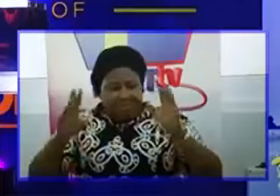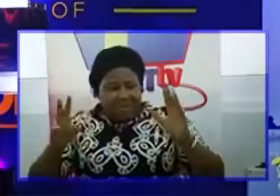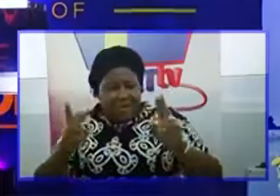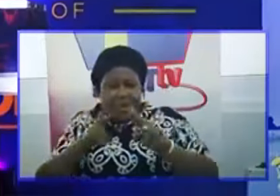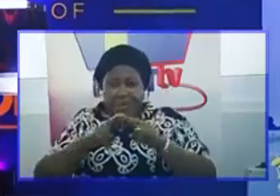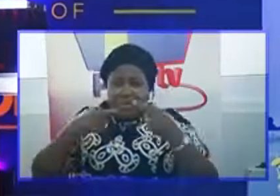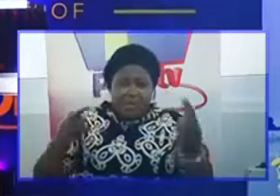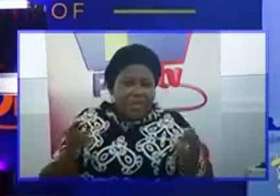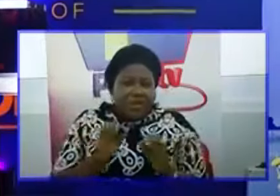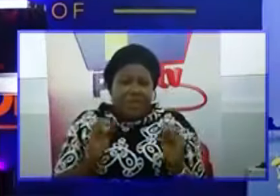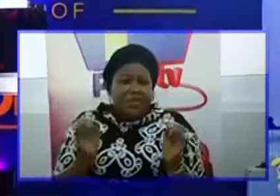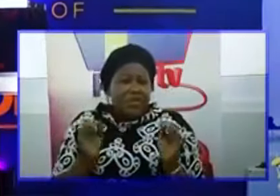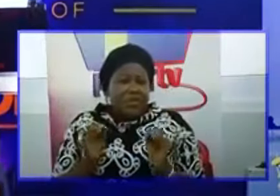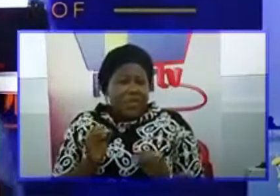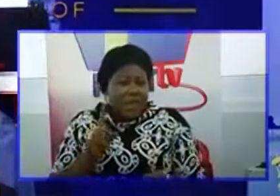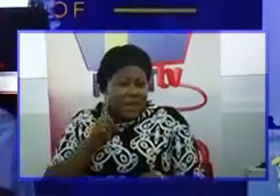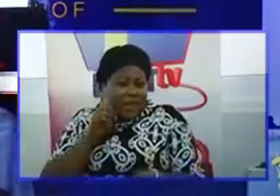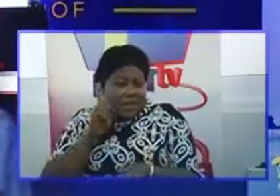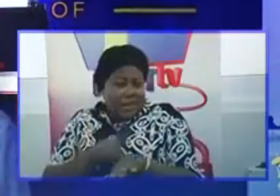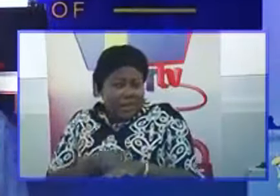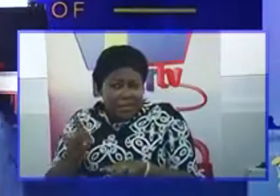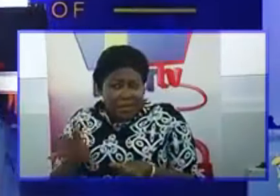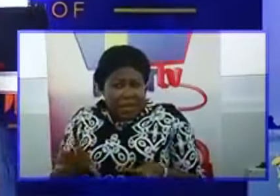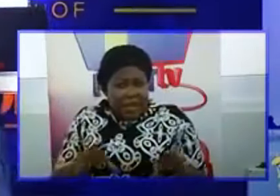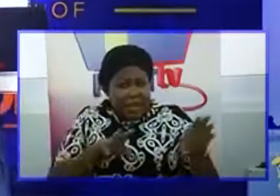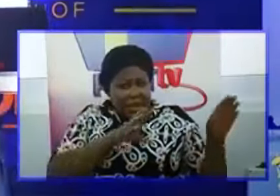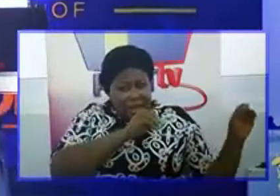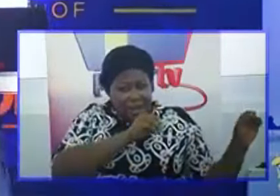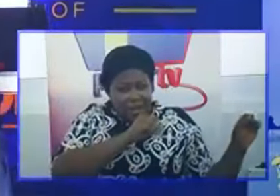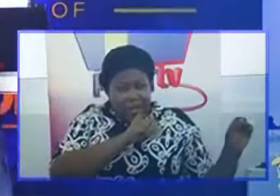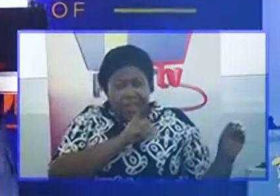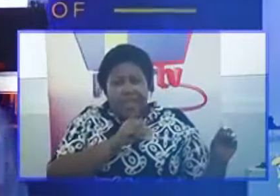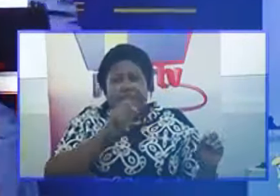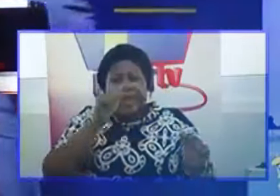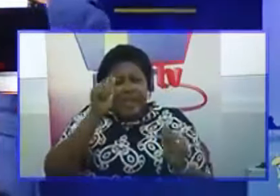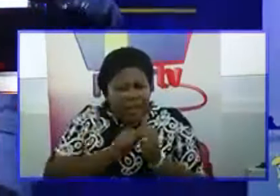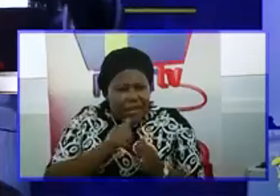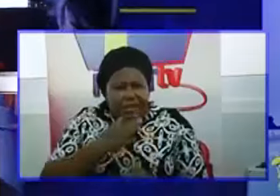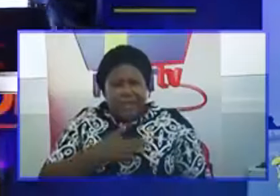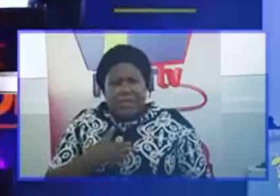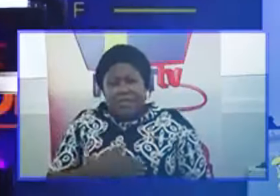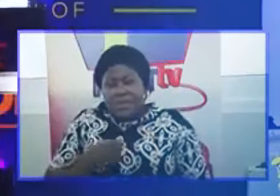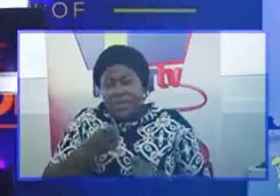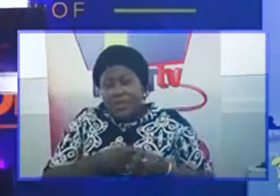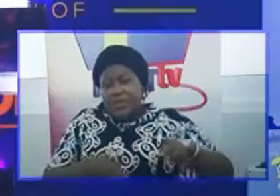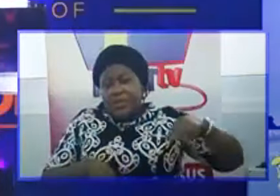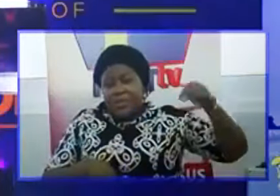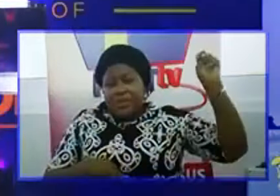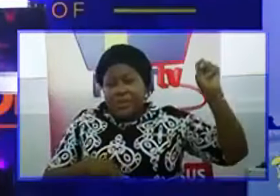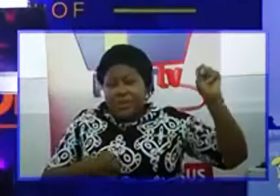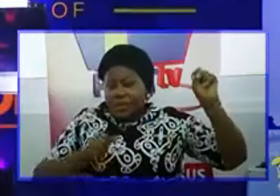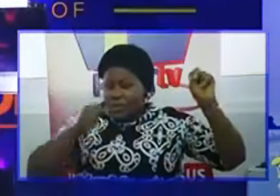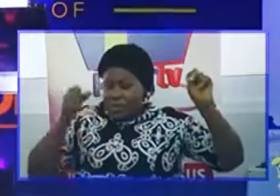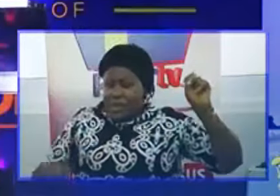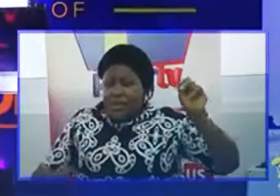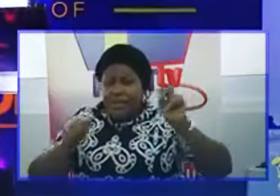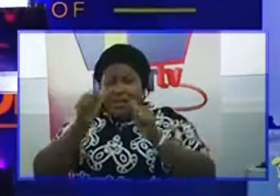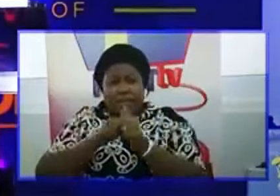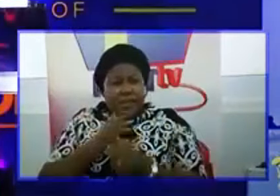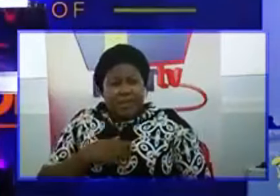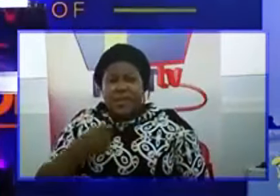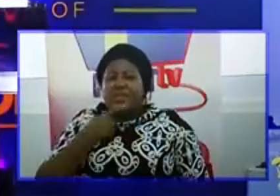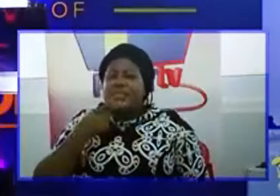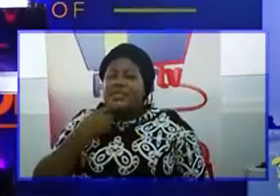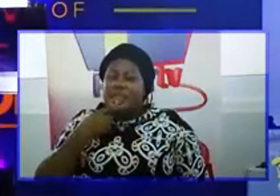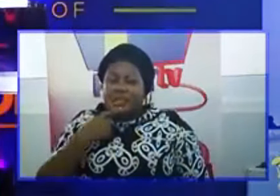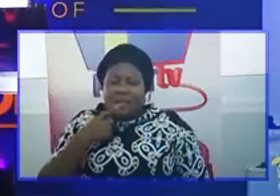left, from Dan to Beersheba, everybody recognized that he is an attested prophet of the Lord because they were